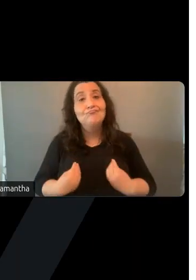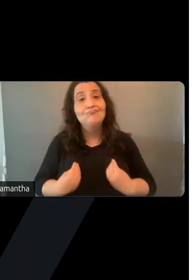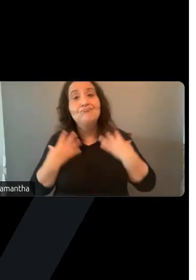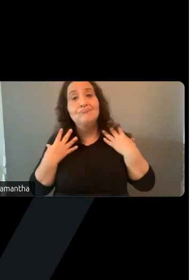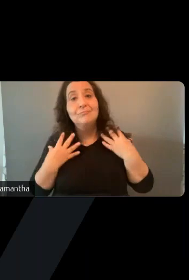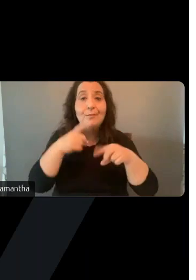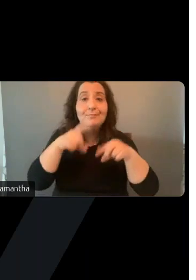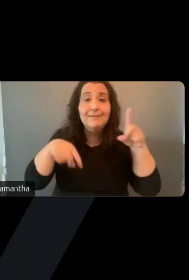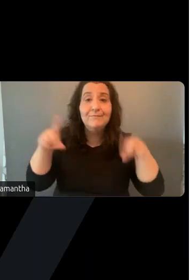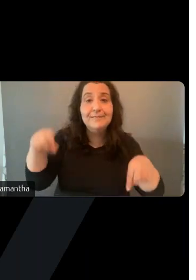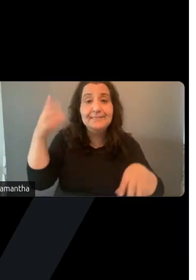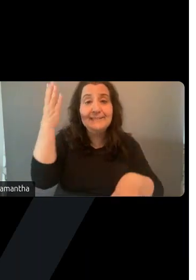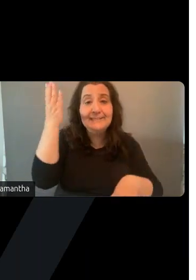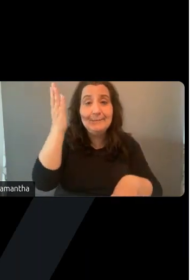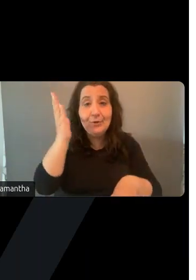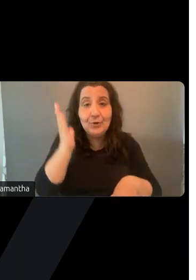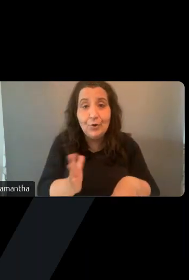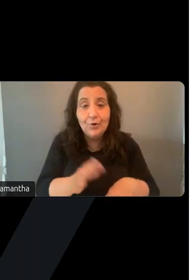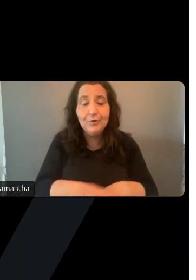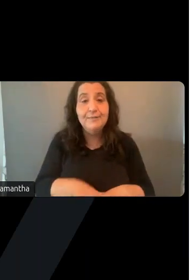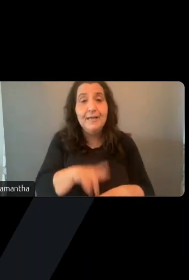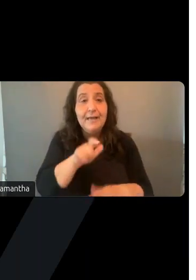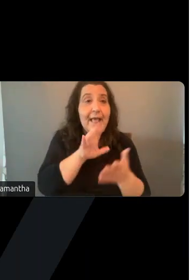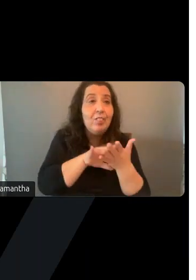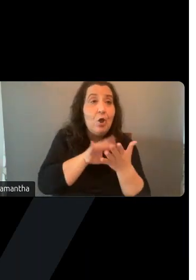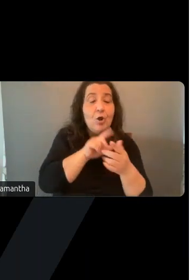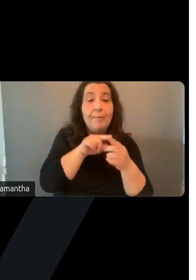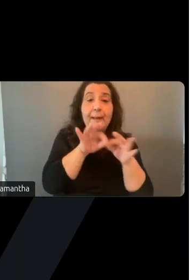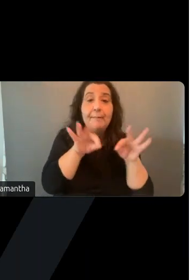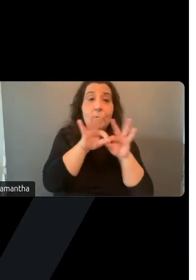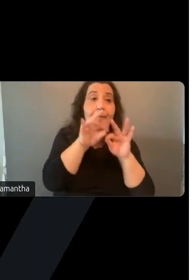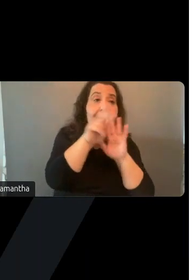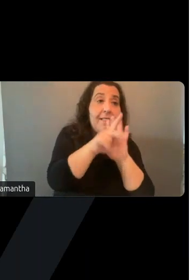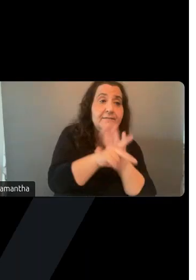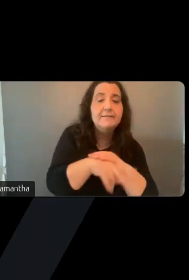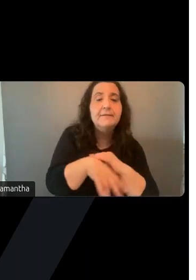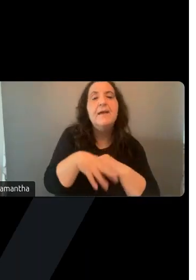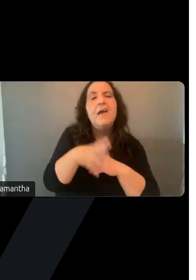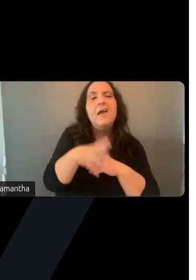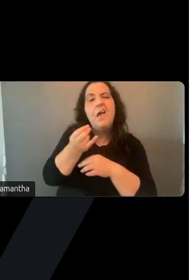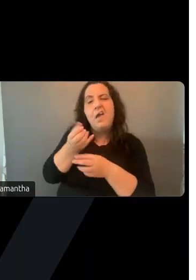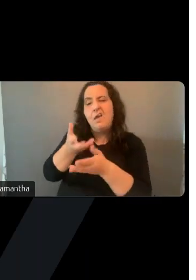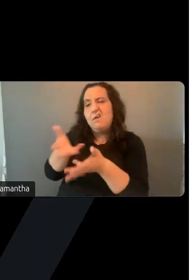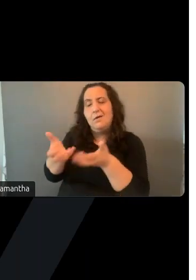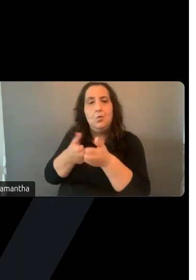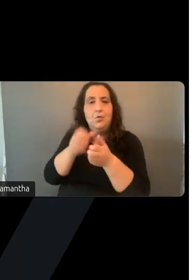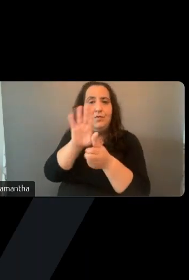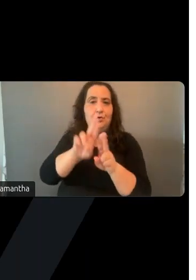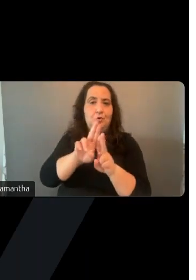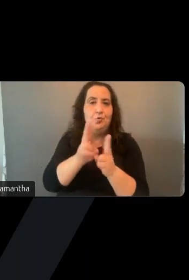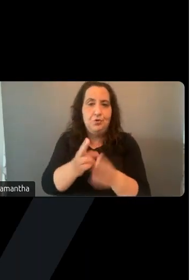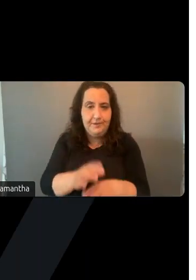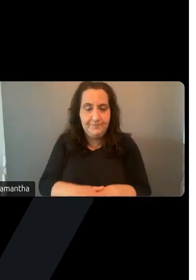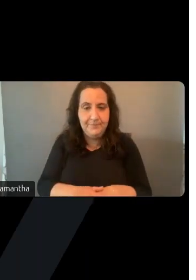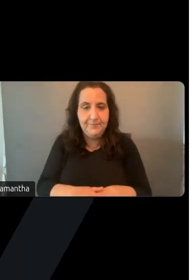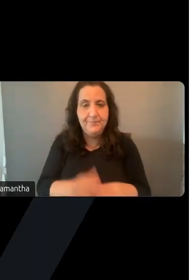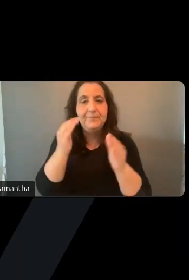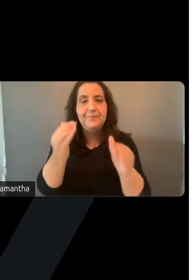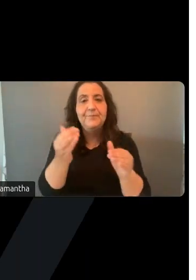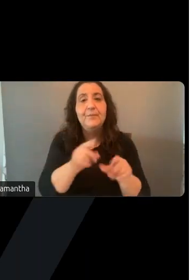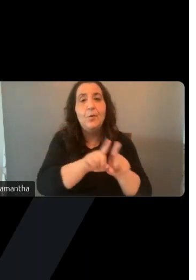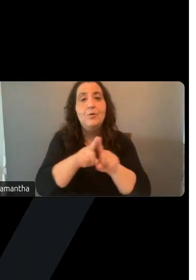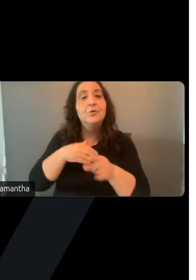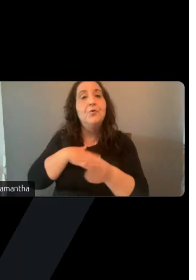speakers, learn about key policies, and engage with your union. There's also school-based